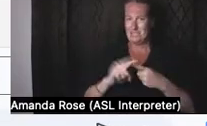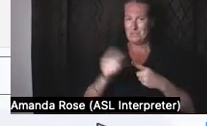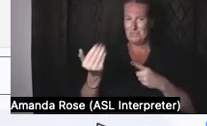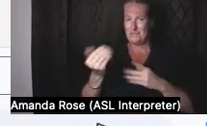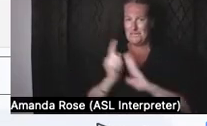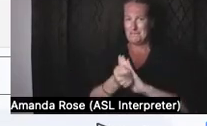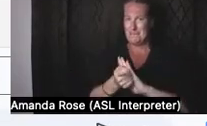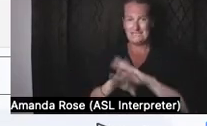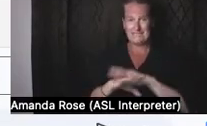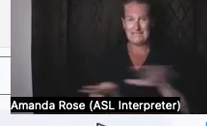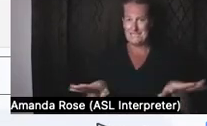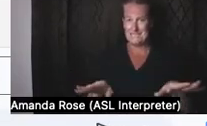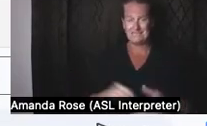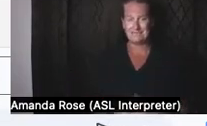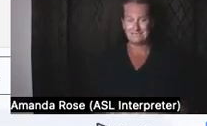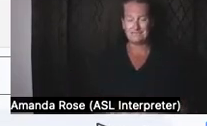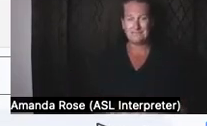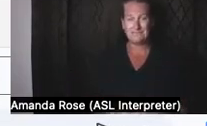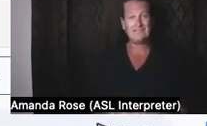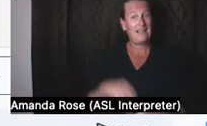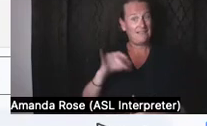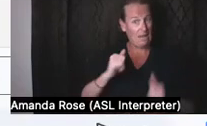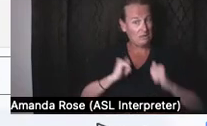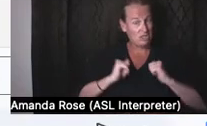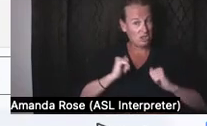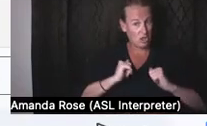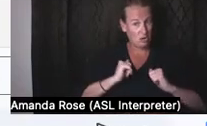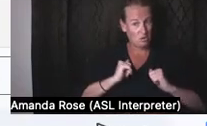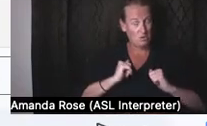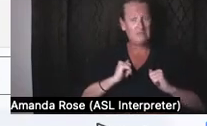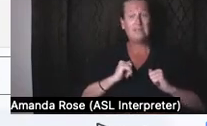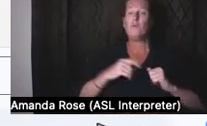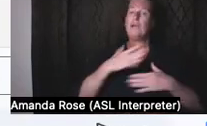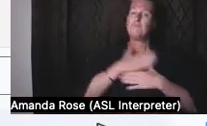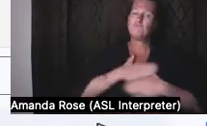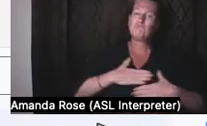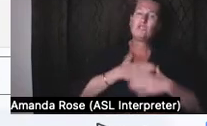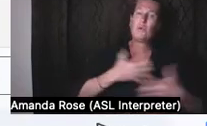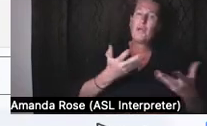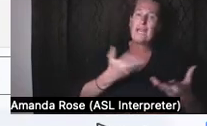it. That's the show, and we say what we liked about it, and we wrap it up.